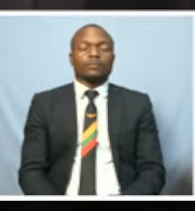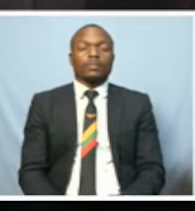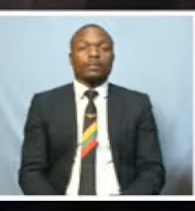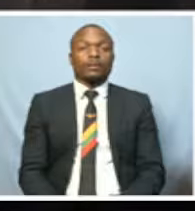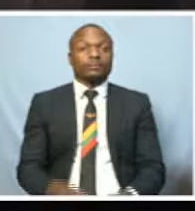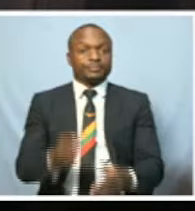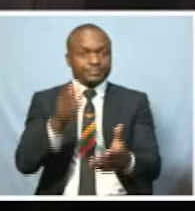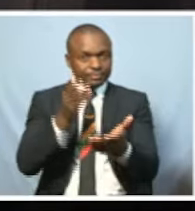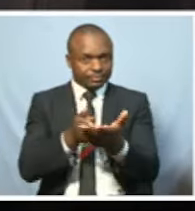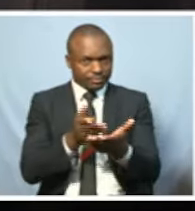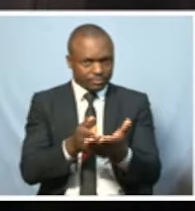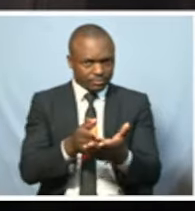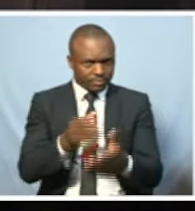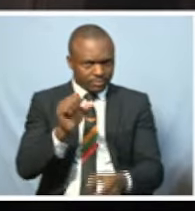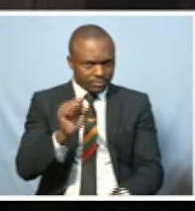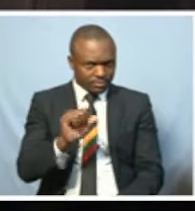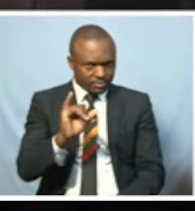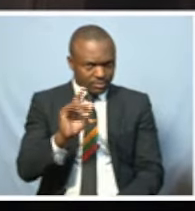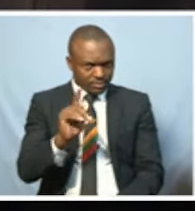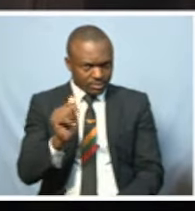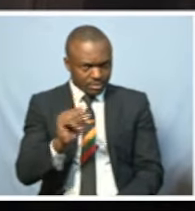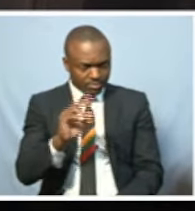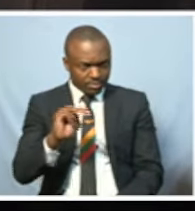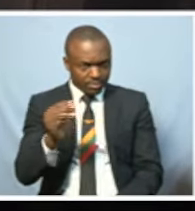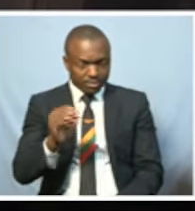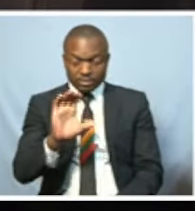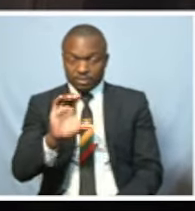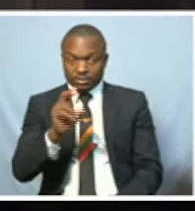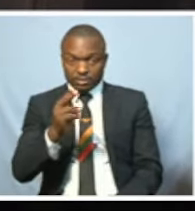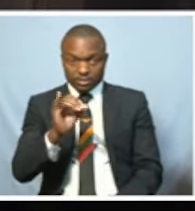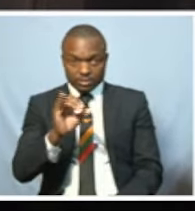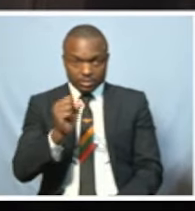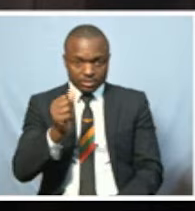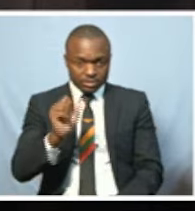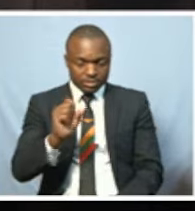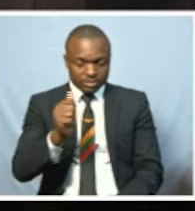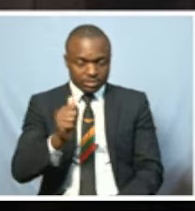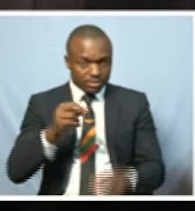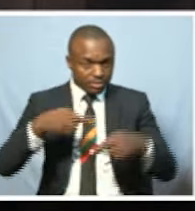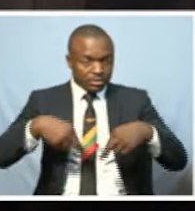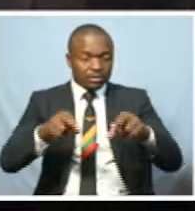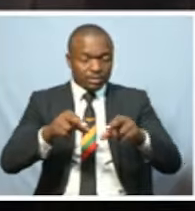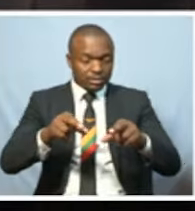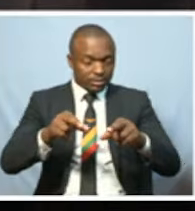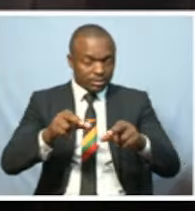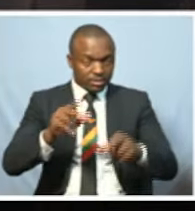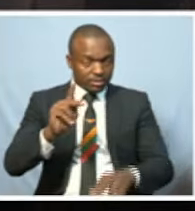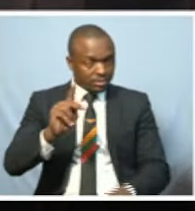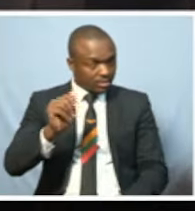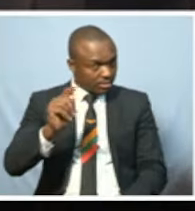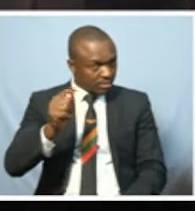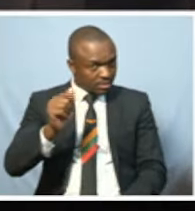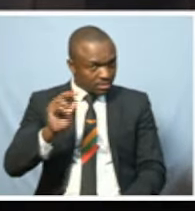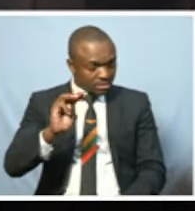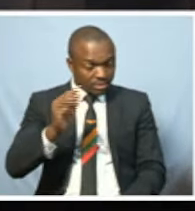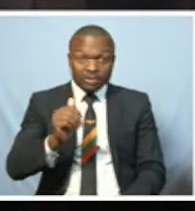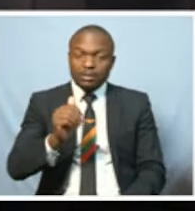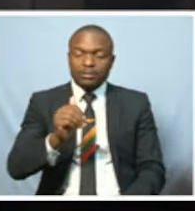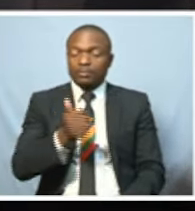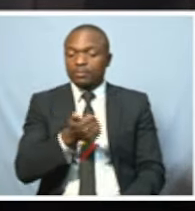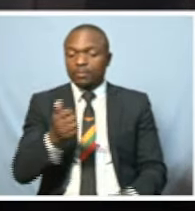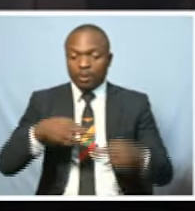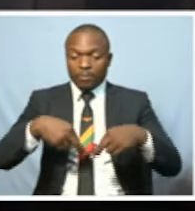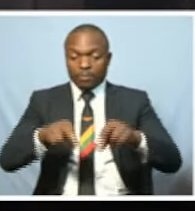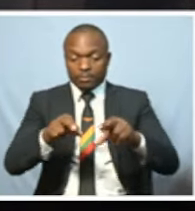This is Sitambuli to Chisasa Road and Chandema to Mungozo Road.